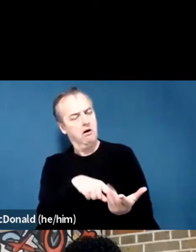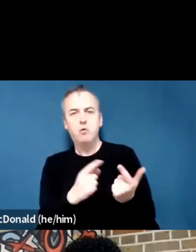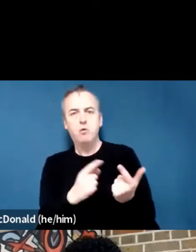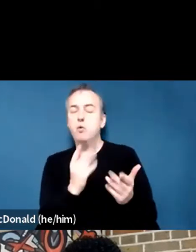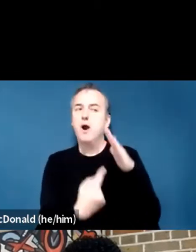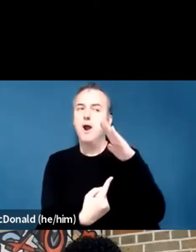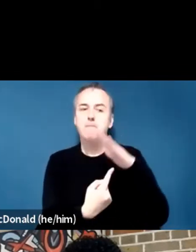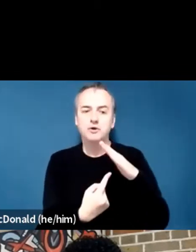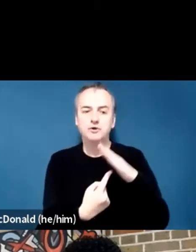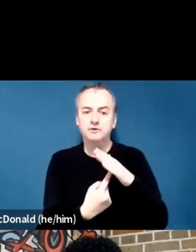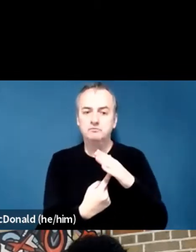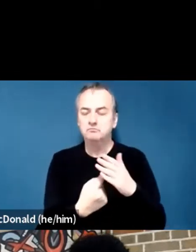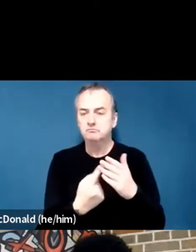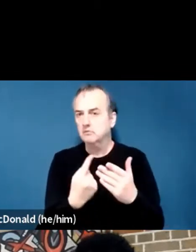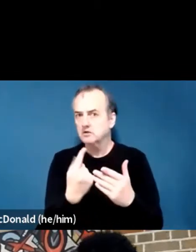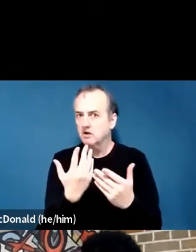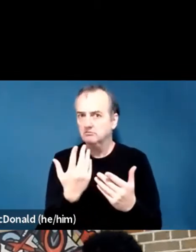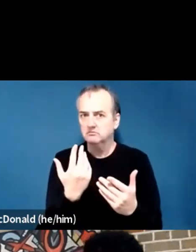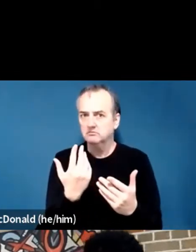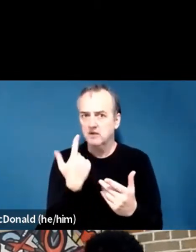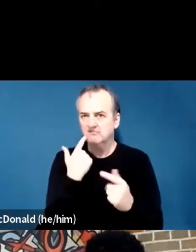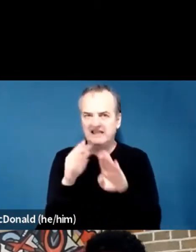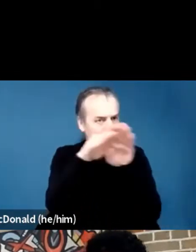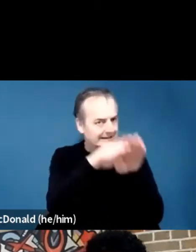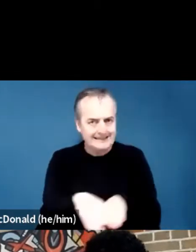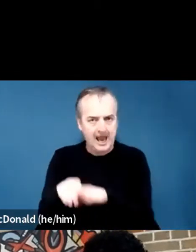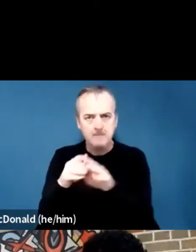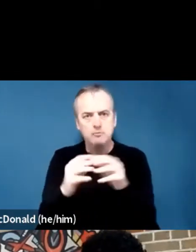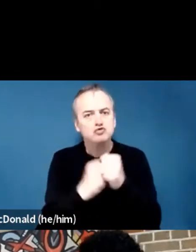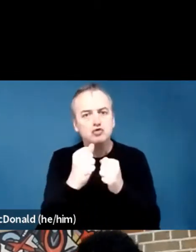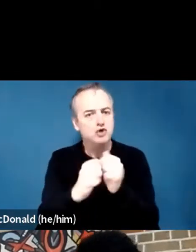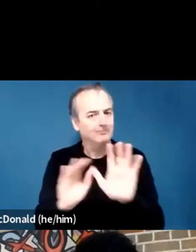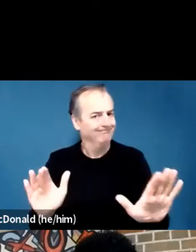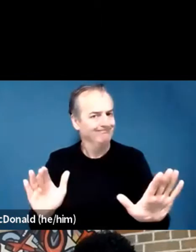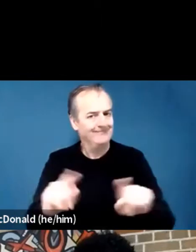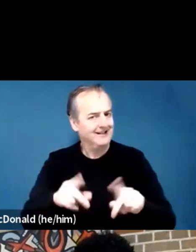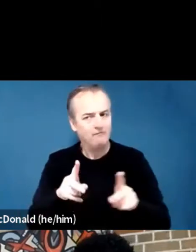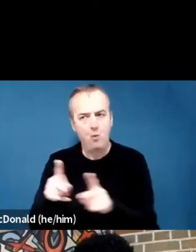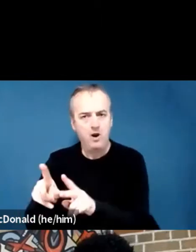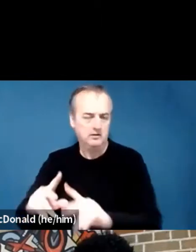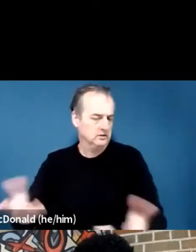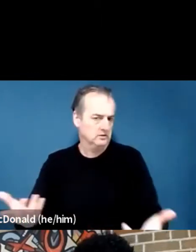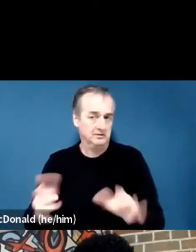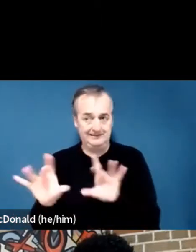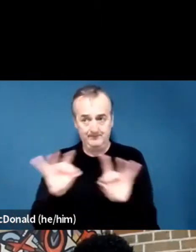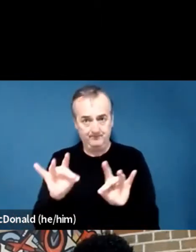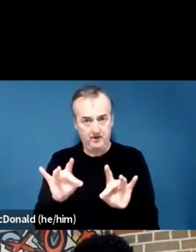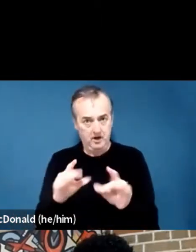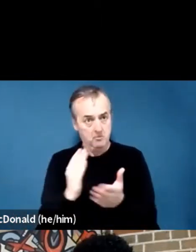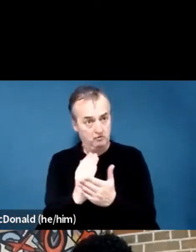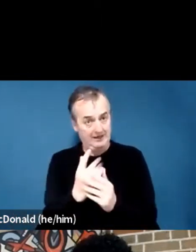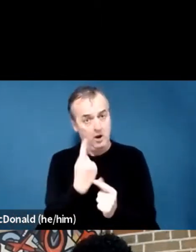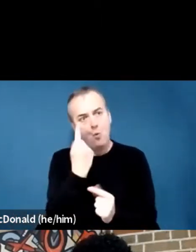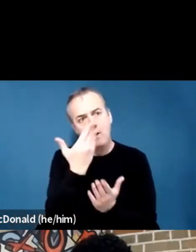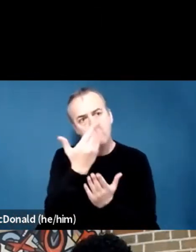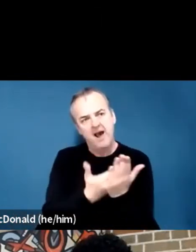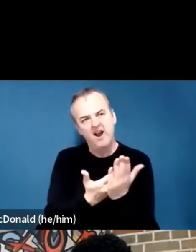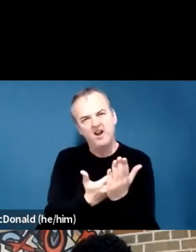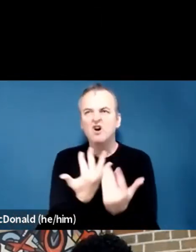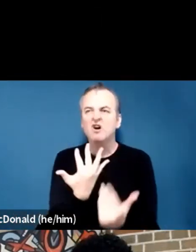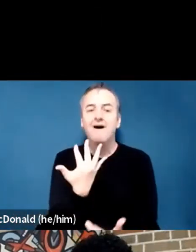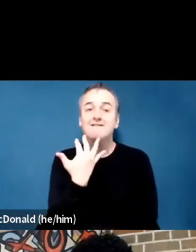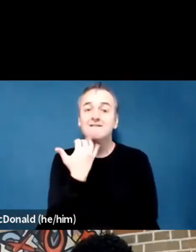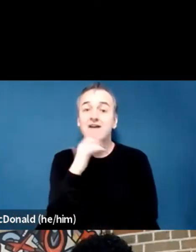is there isn't a kind of a one size fits all template for pitching, but that actually use that one page, that 500 words,